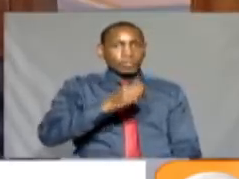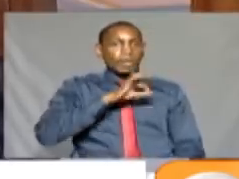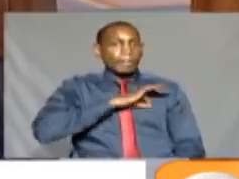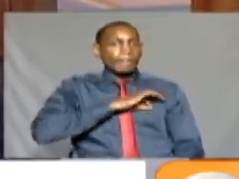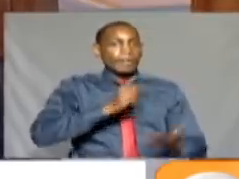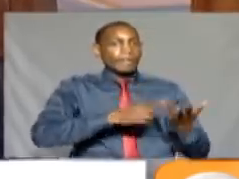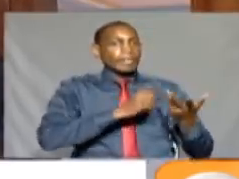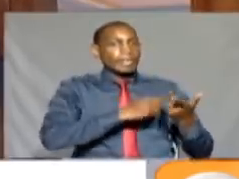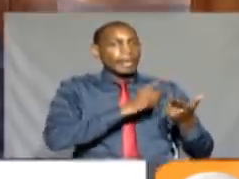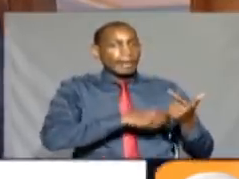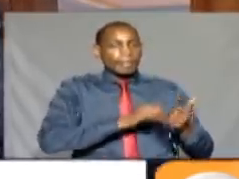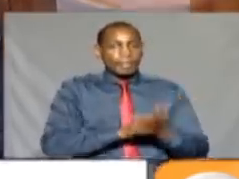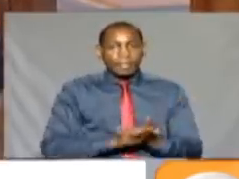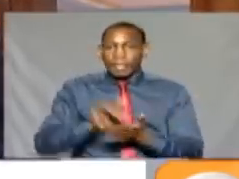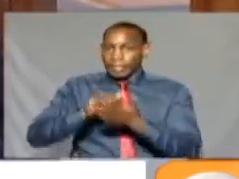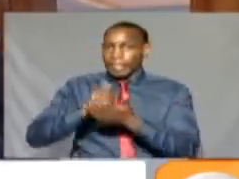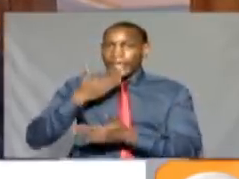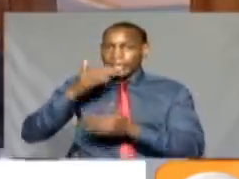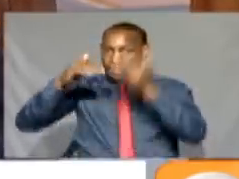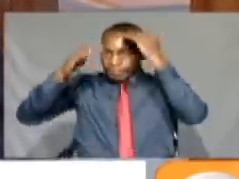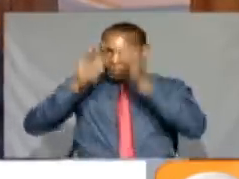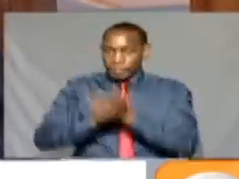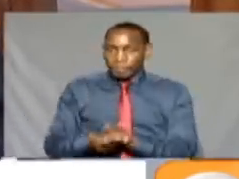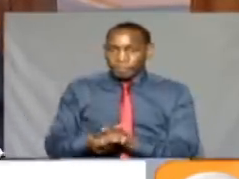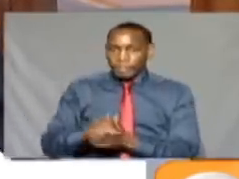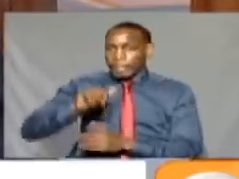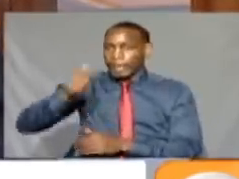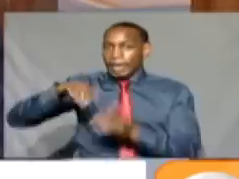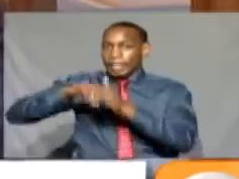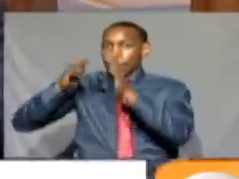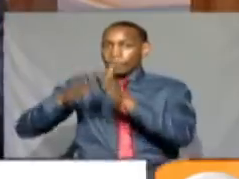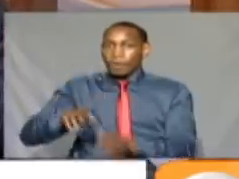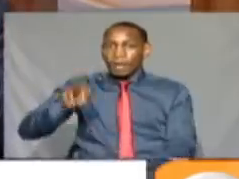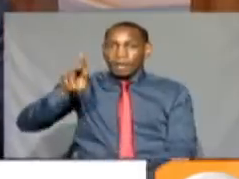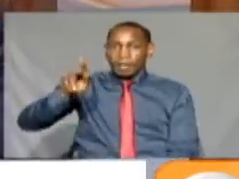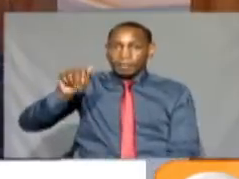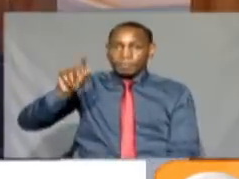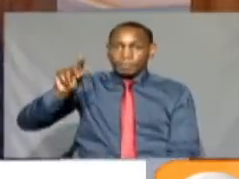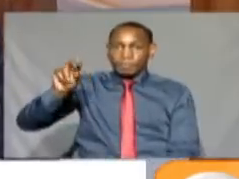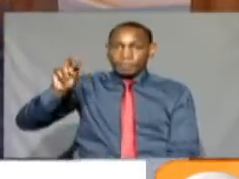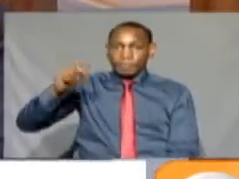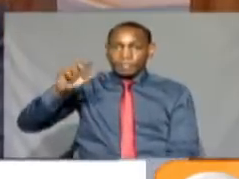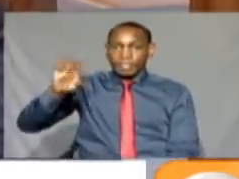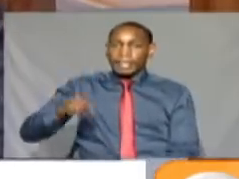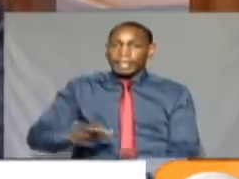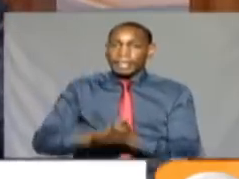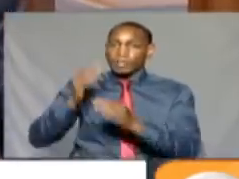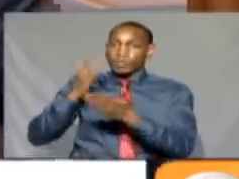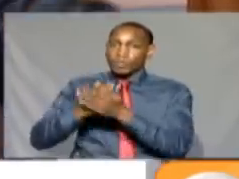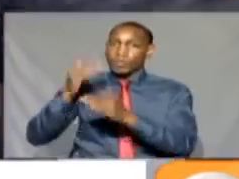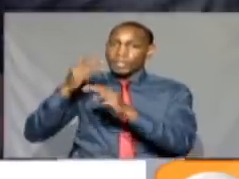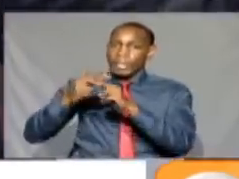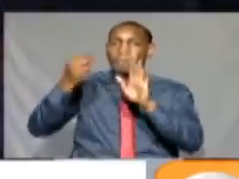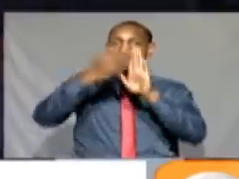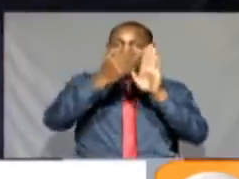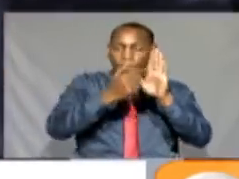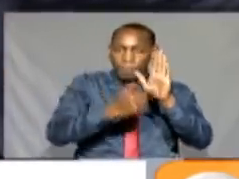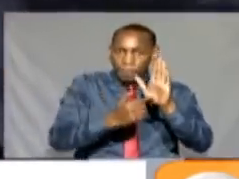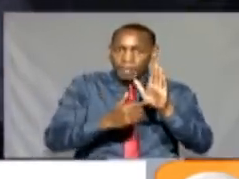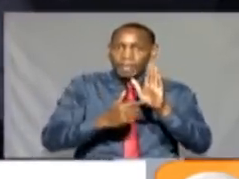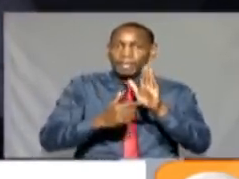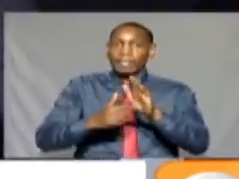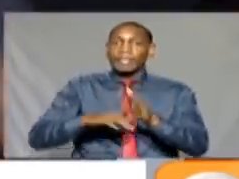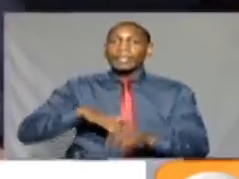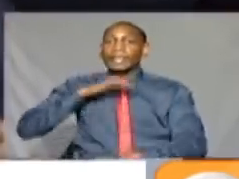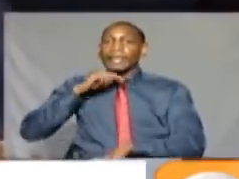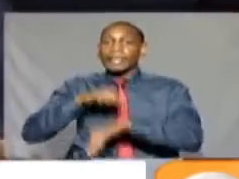that is sensational. However... Joker Denge. Yes. Yes. Name them. Name them. Died in poverty. Name them. And that's